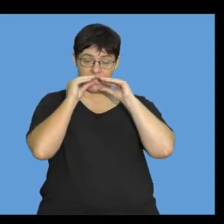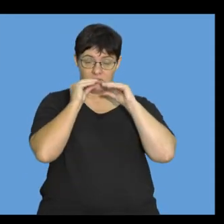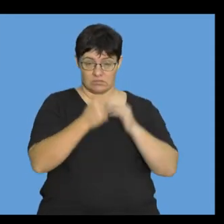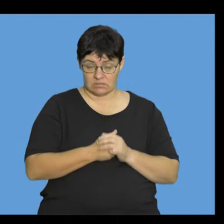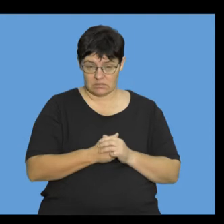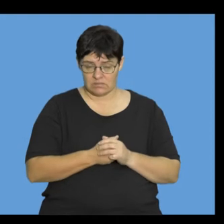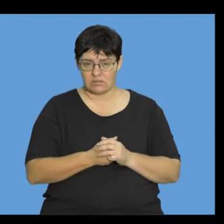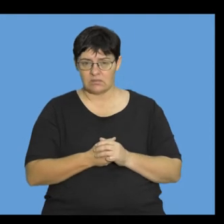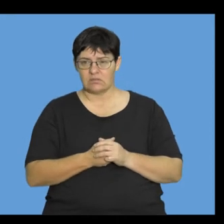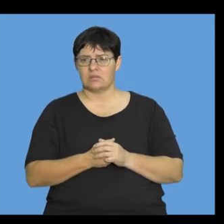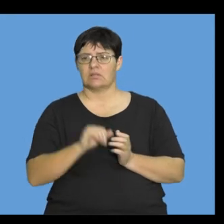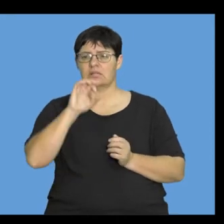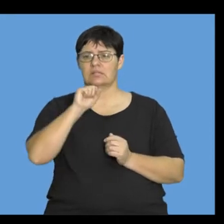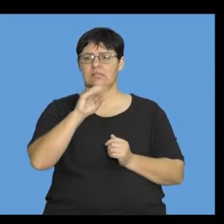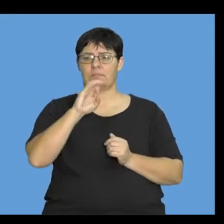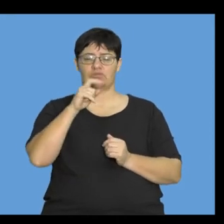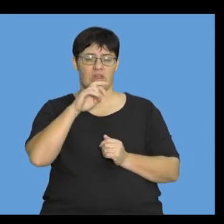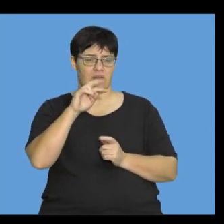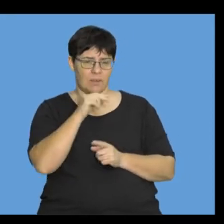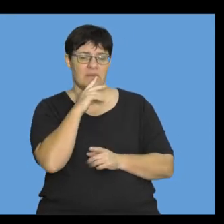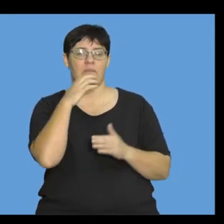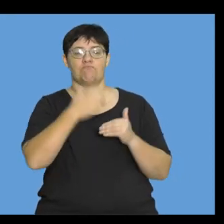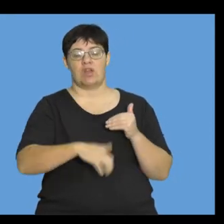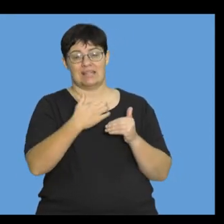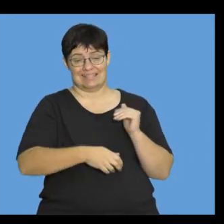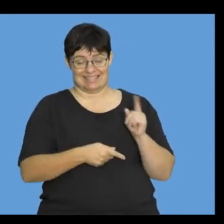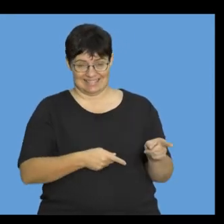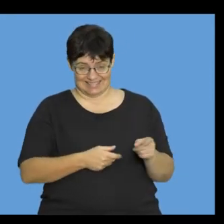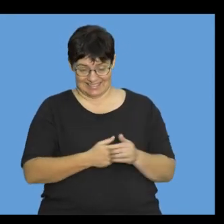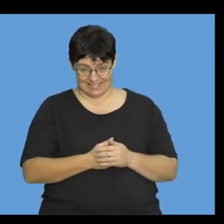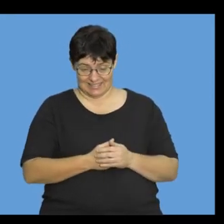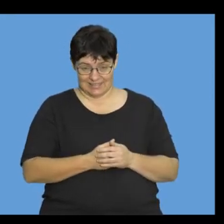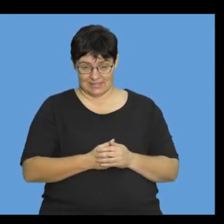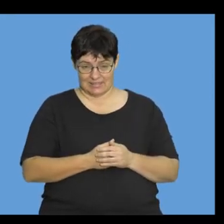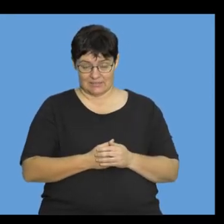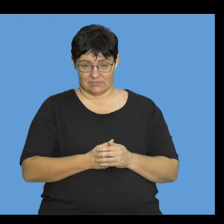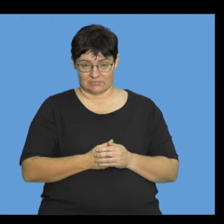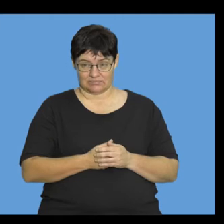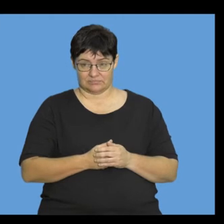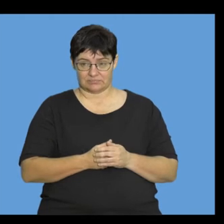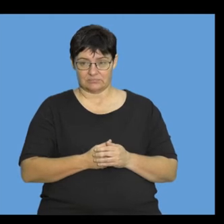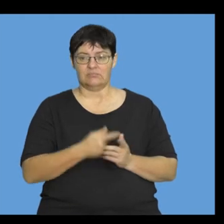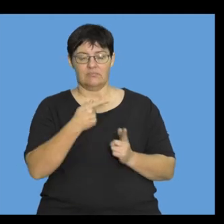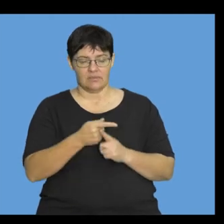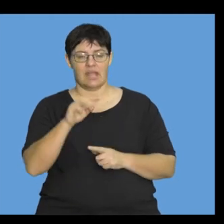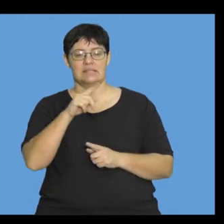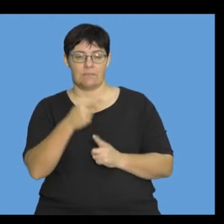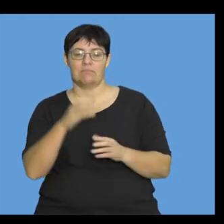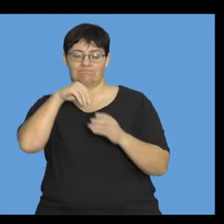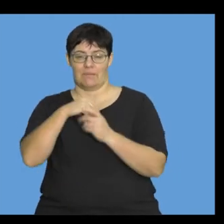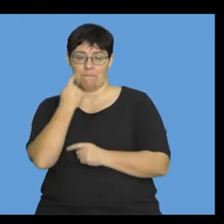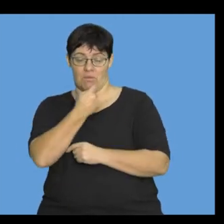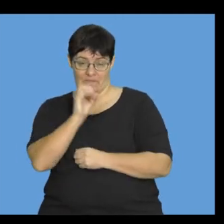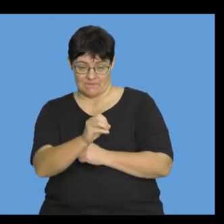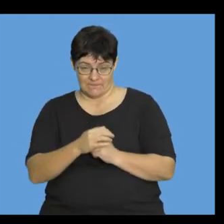my sandwich, what would the substrate have been? It would have been the bread, right? And here would have been the